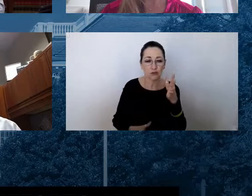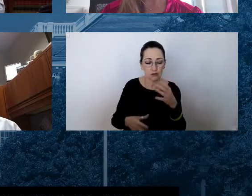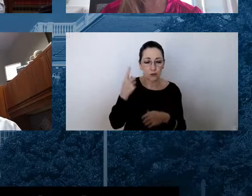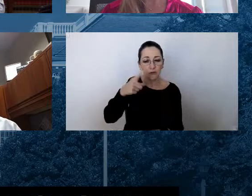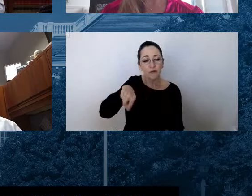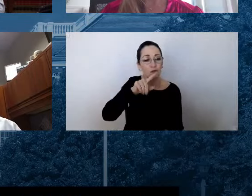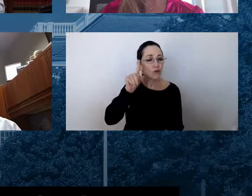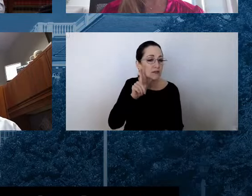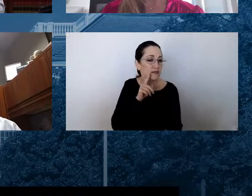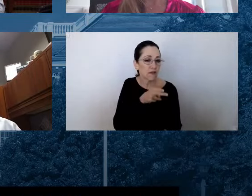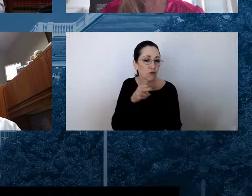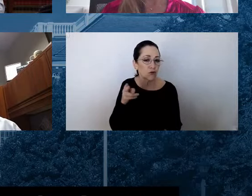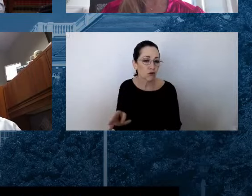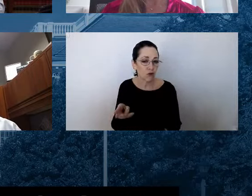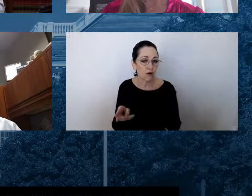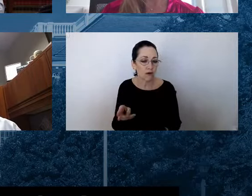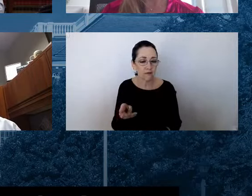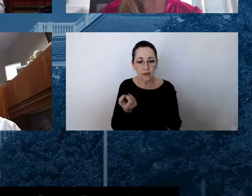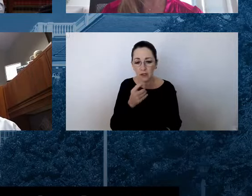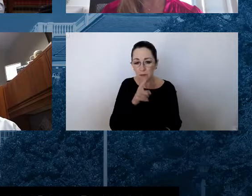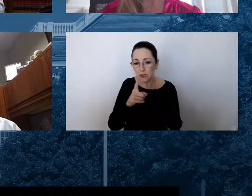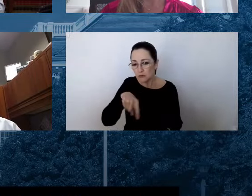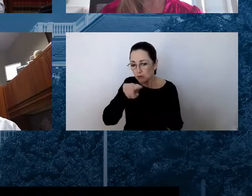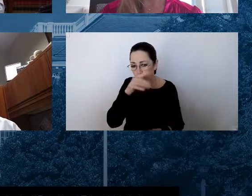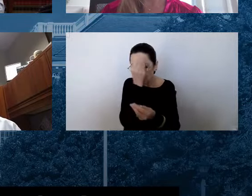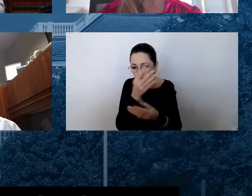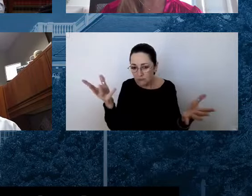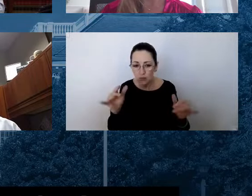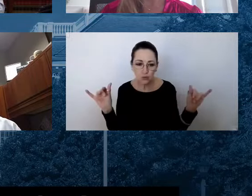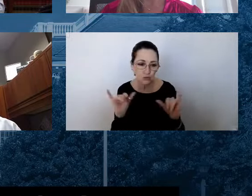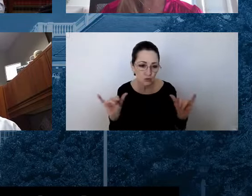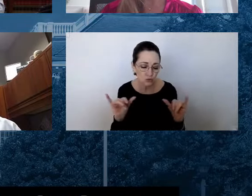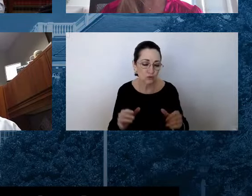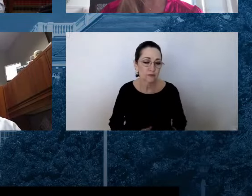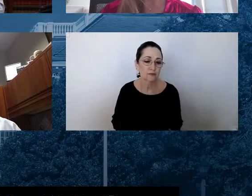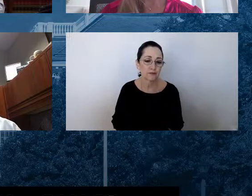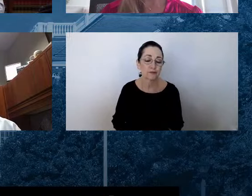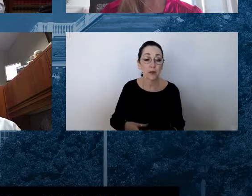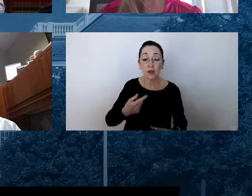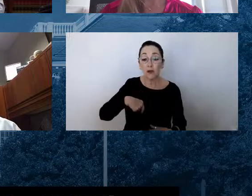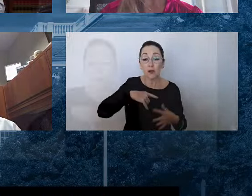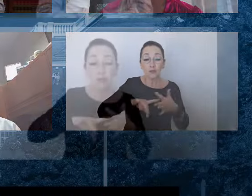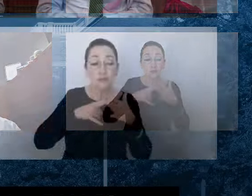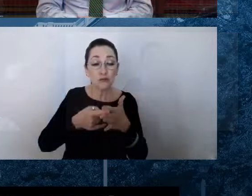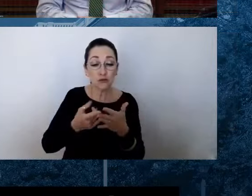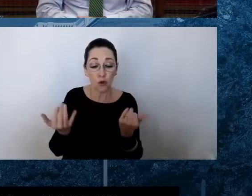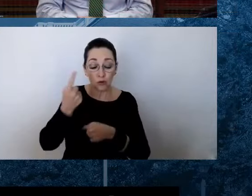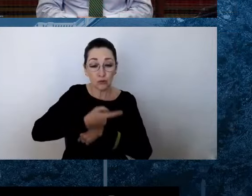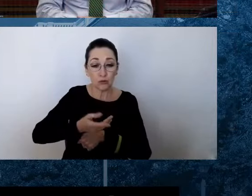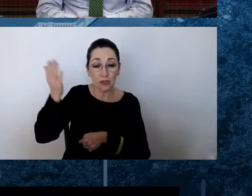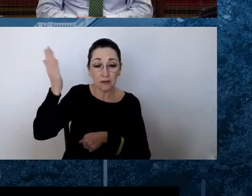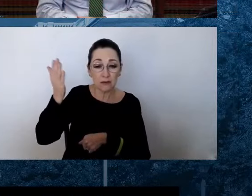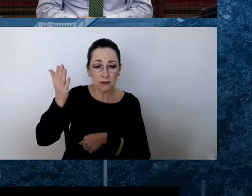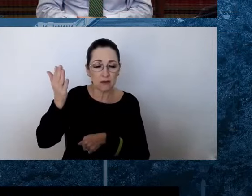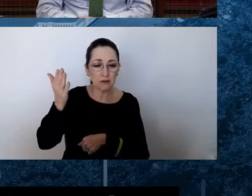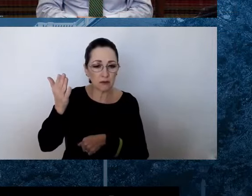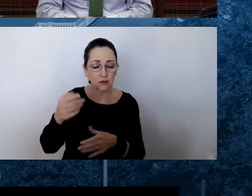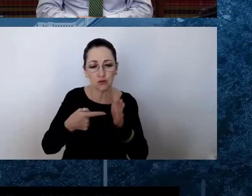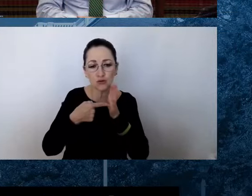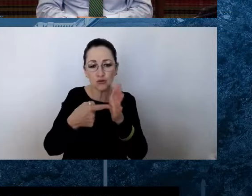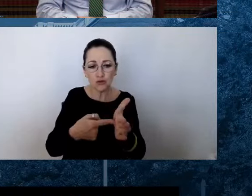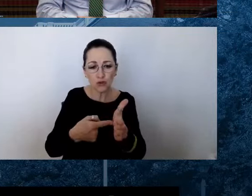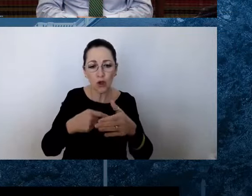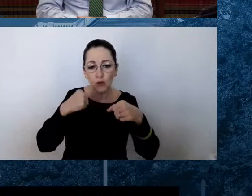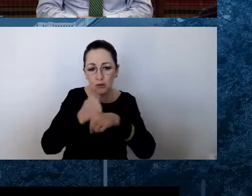of hearing. We're going to start out, as we normally do, by reviewing the data. I do want to kind of go over that data to just show you